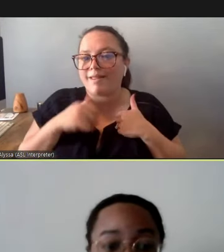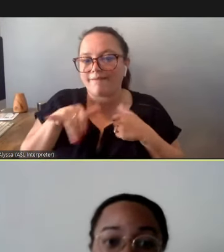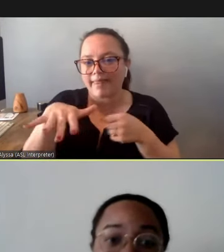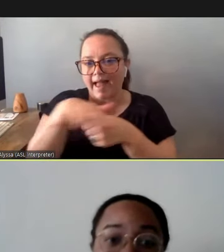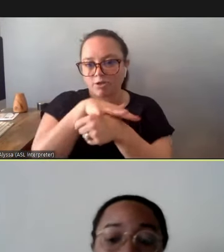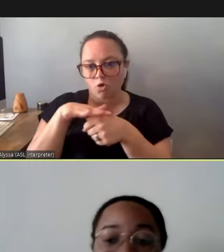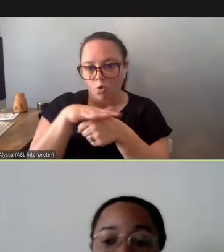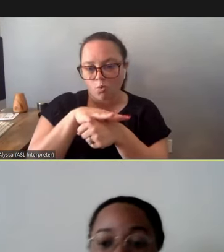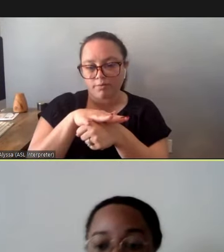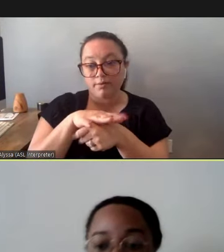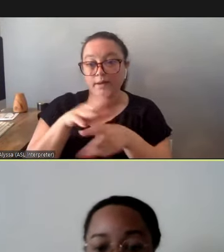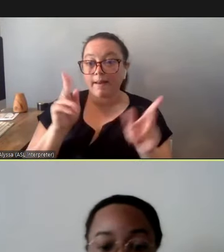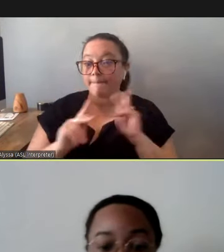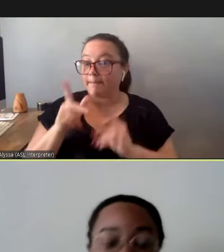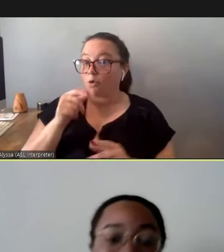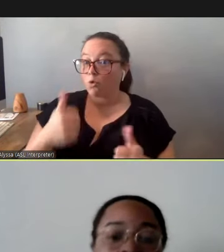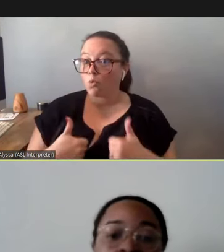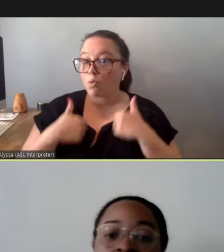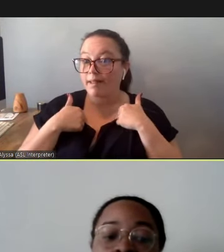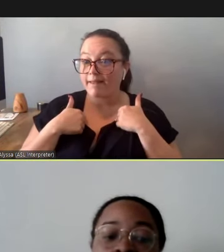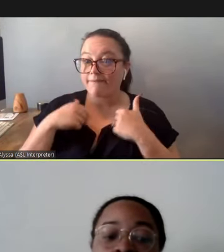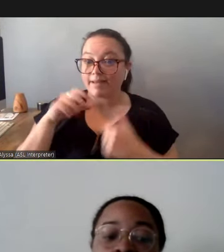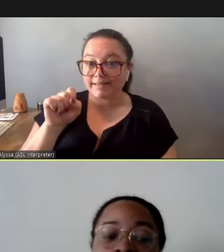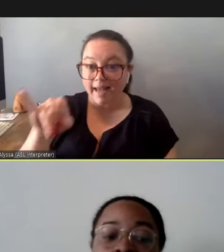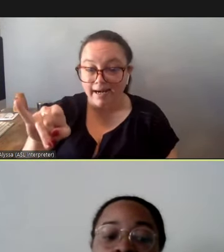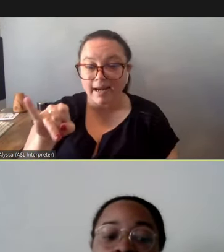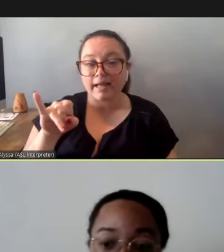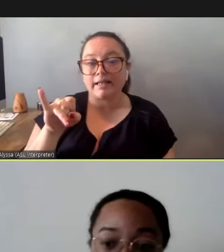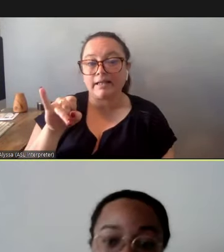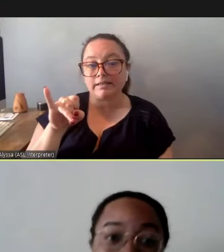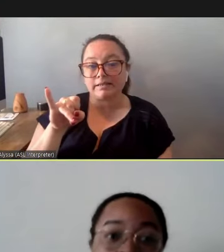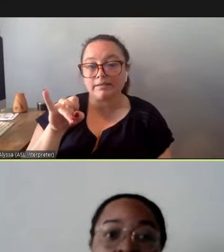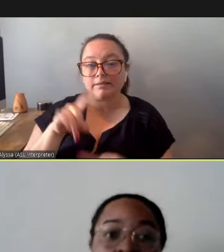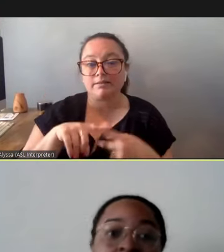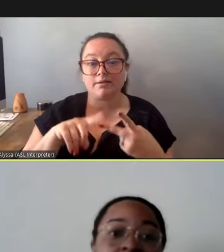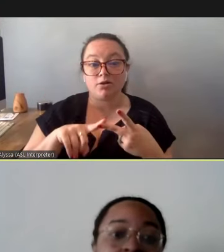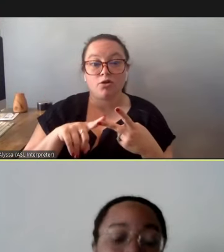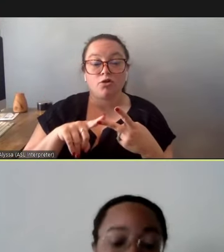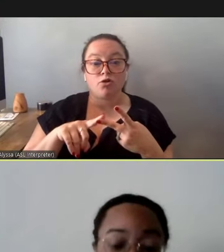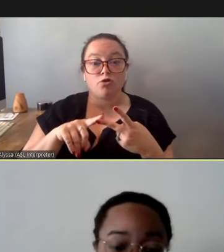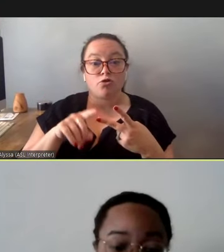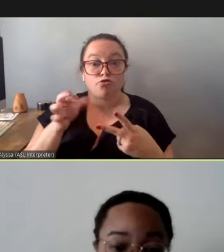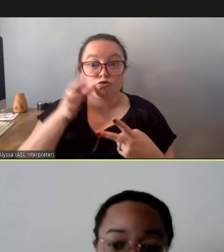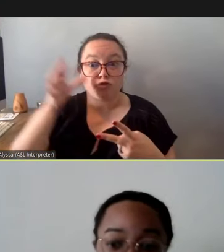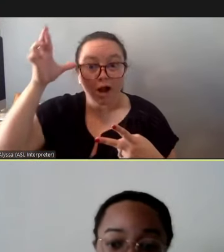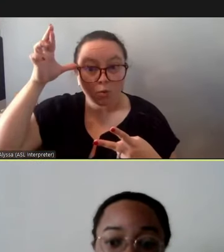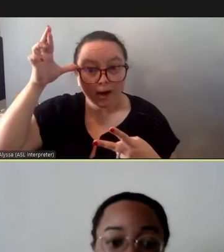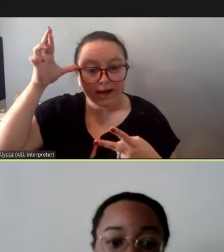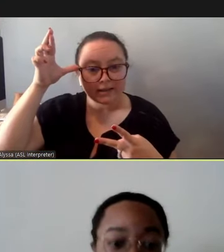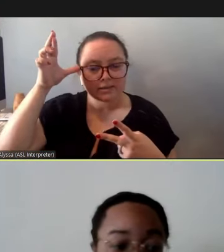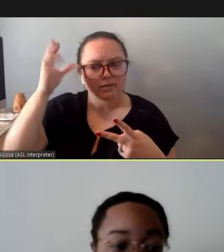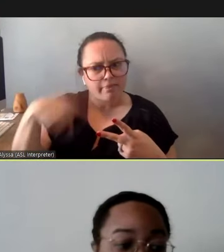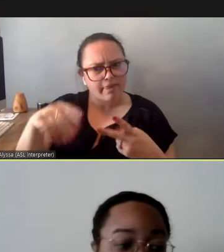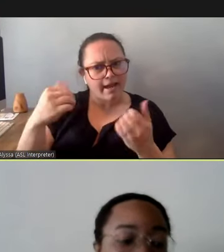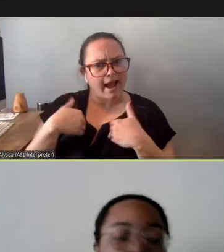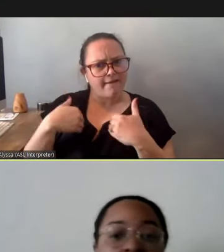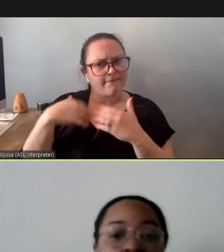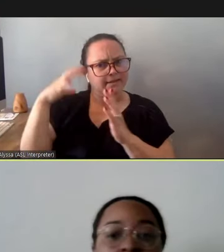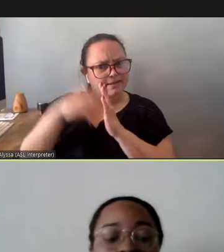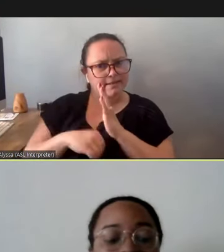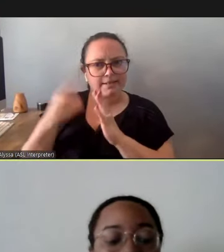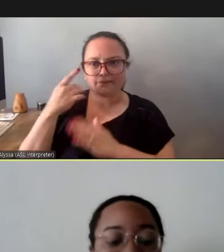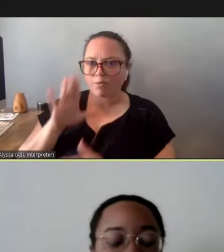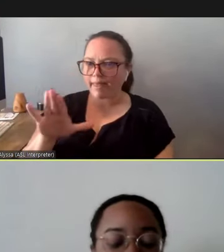who live in Staten Island, who live in Far Rockaway, get a discount on the tolls.